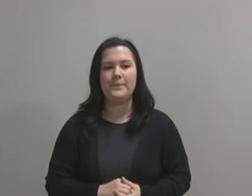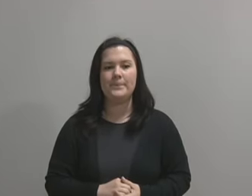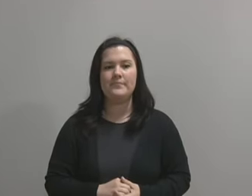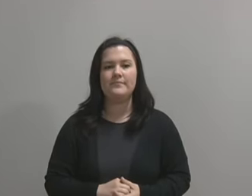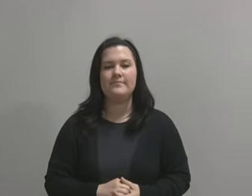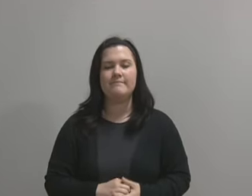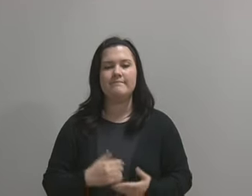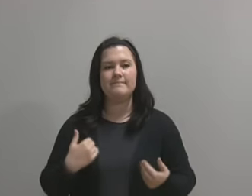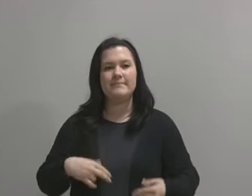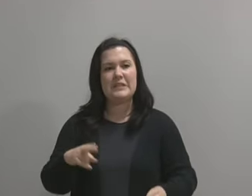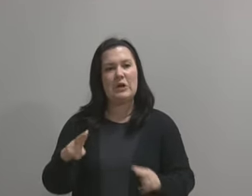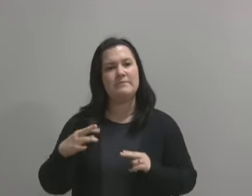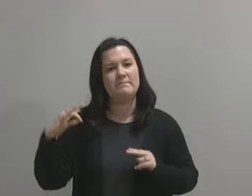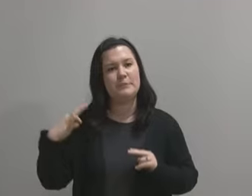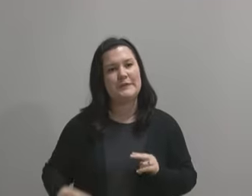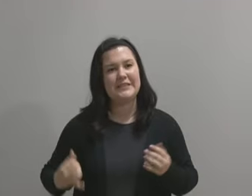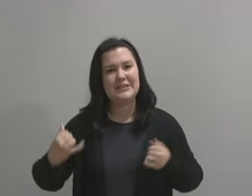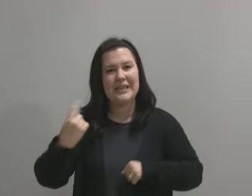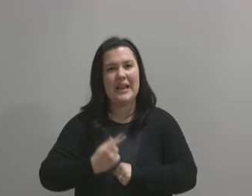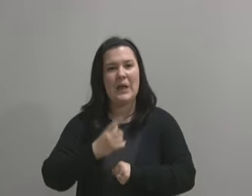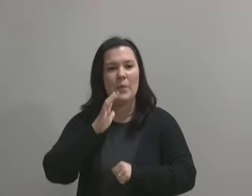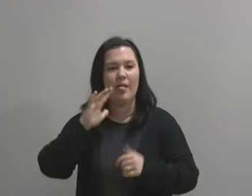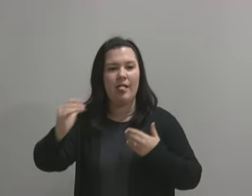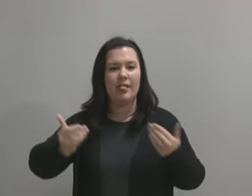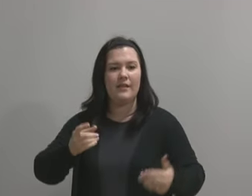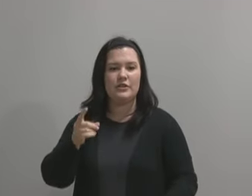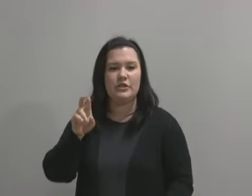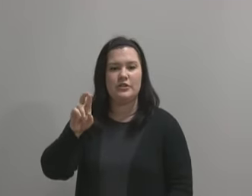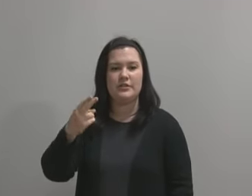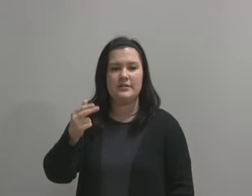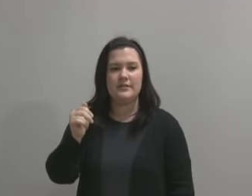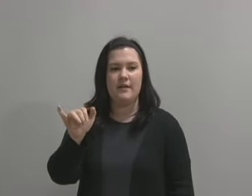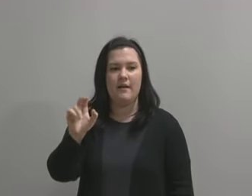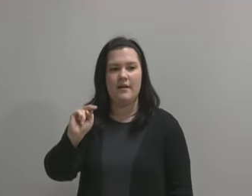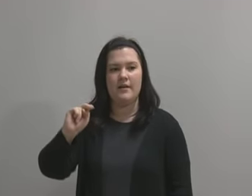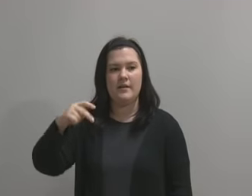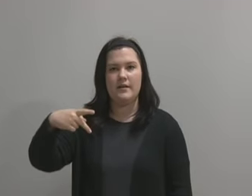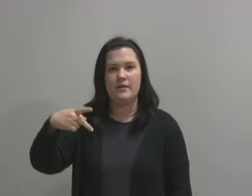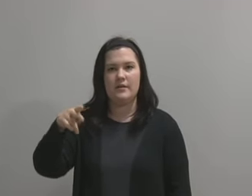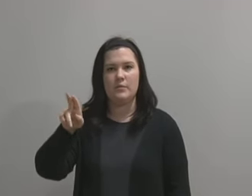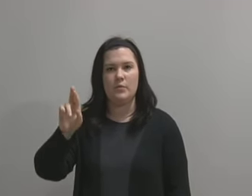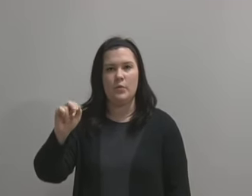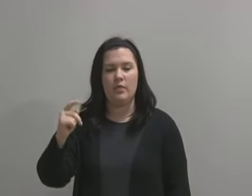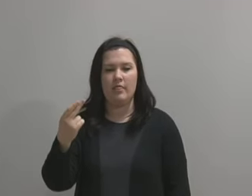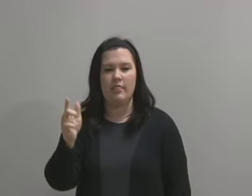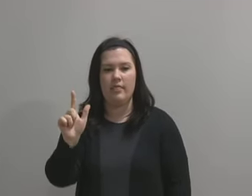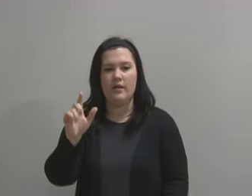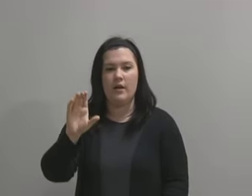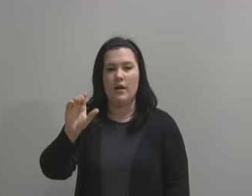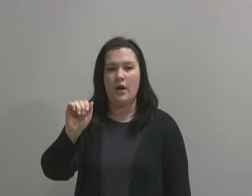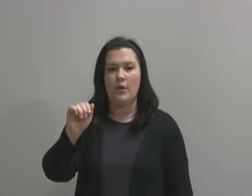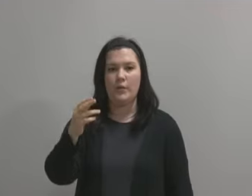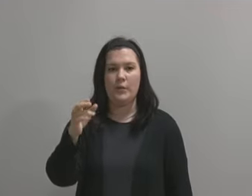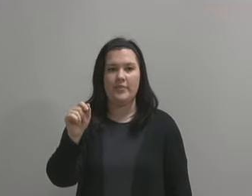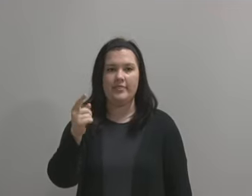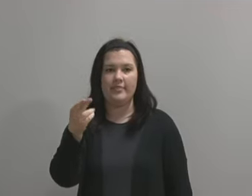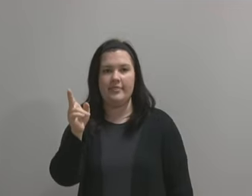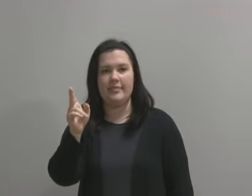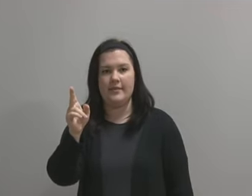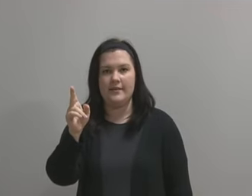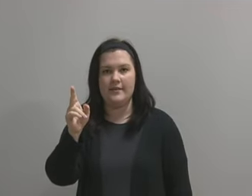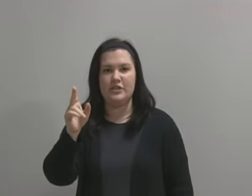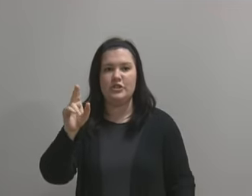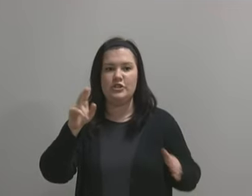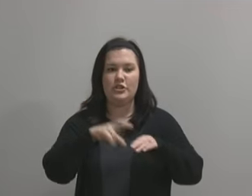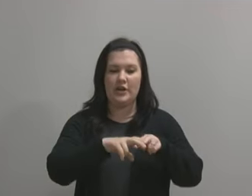I have the honor and privilege today of introducing Dr. Hassan Perkul, Carruth Chair and Dean of the Naveen Jindal School